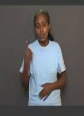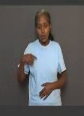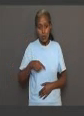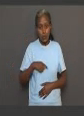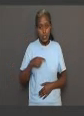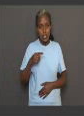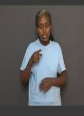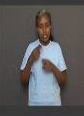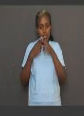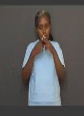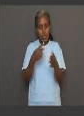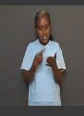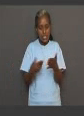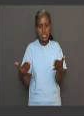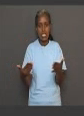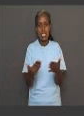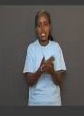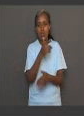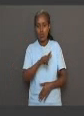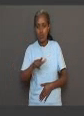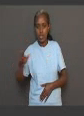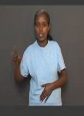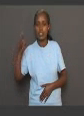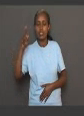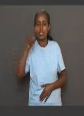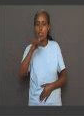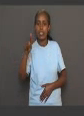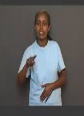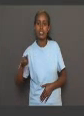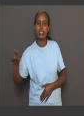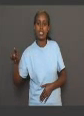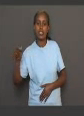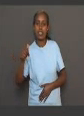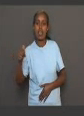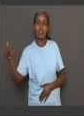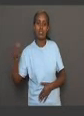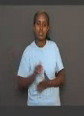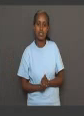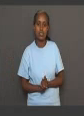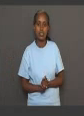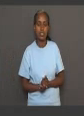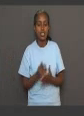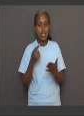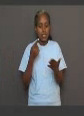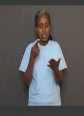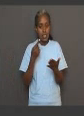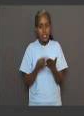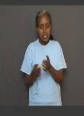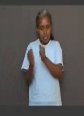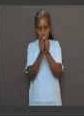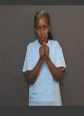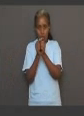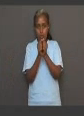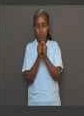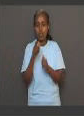call this new line the z-axis. It is common to have